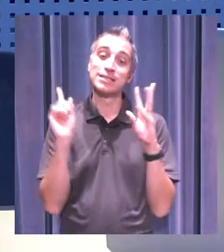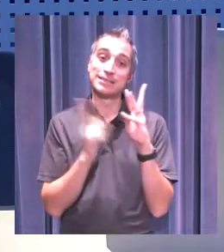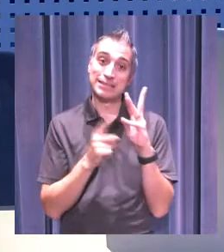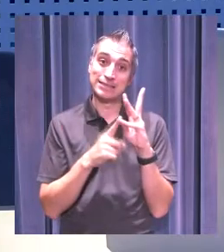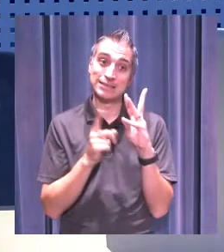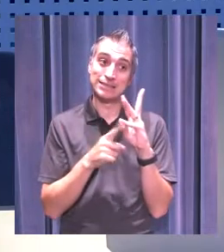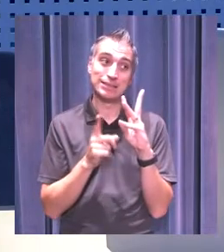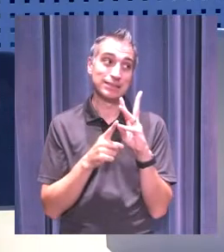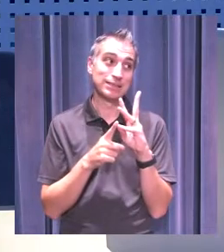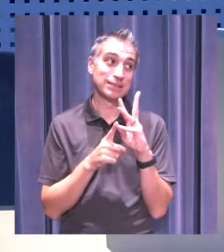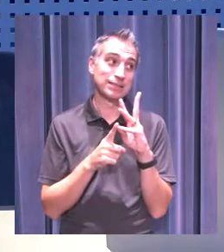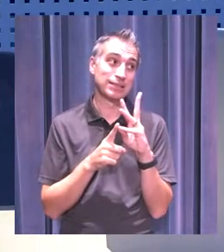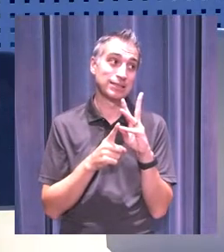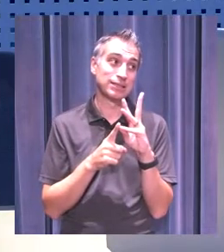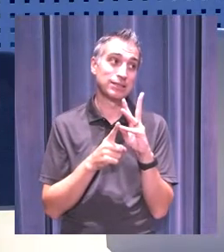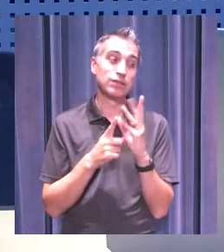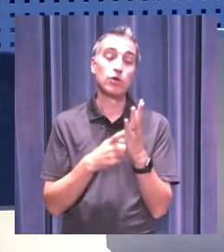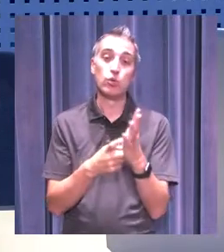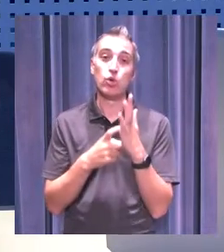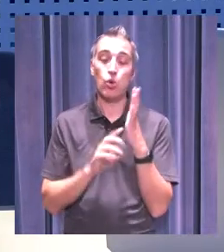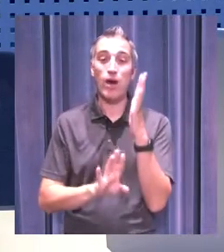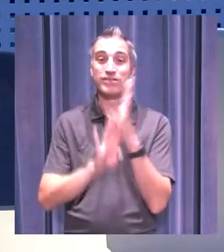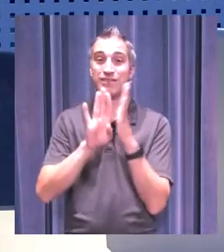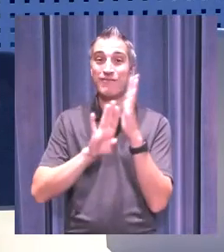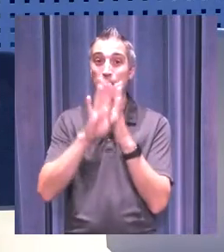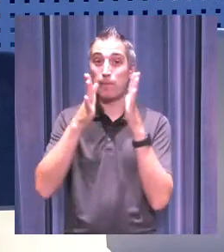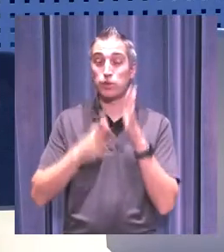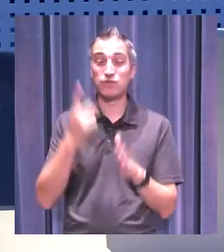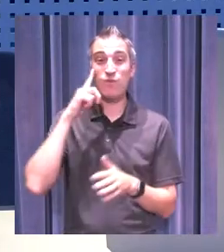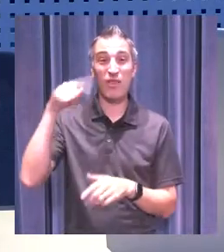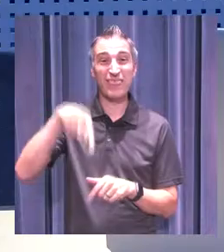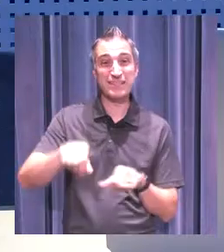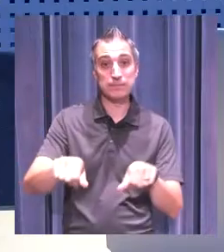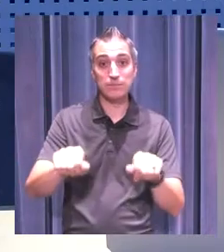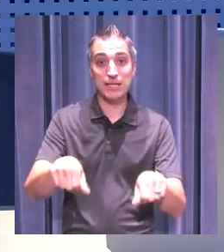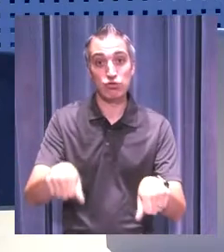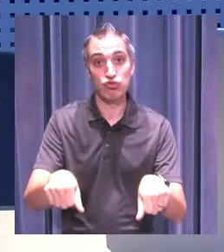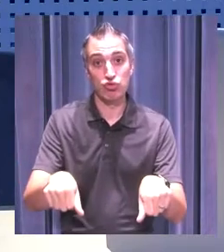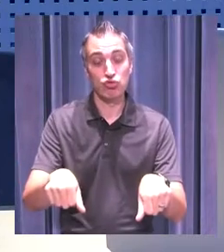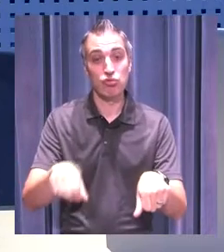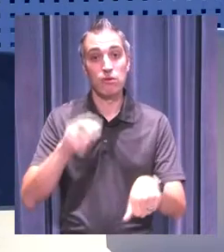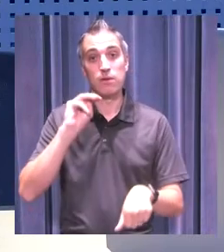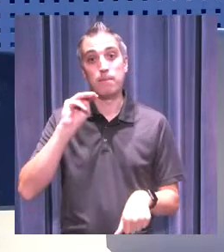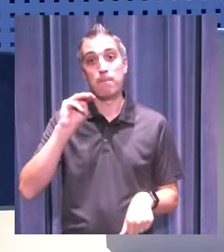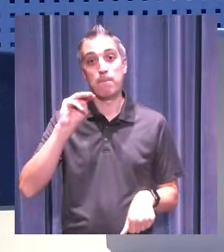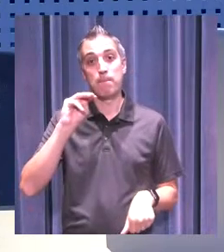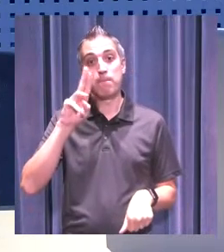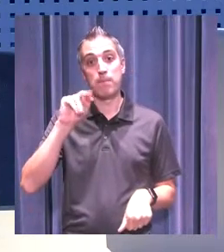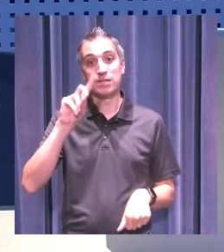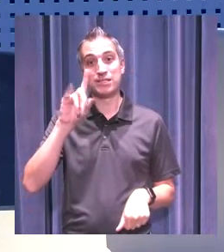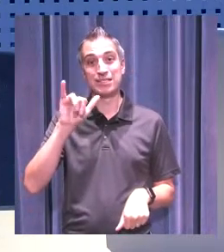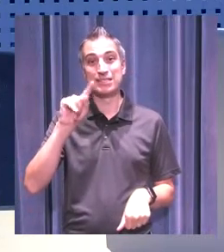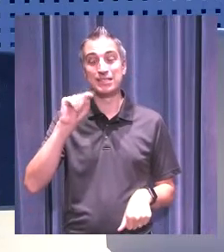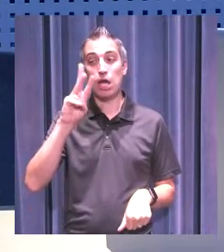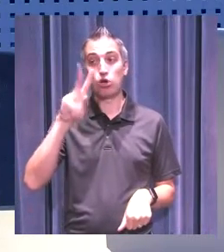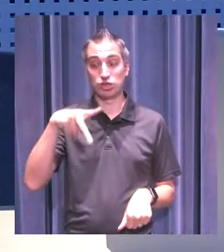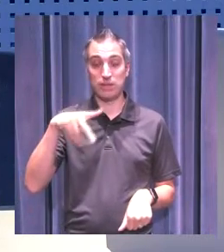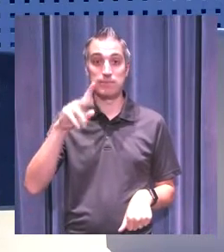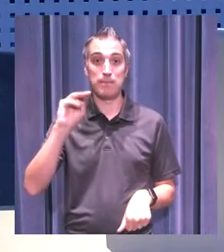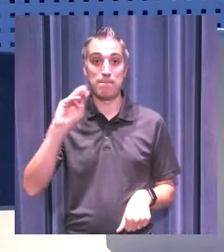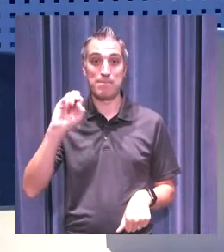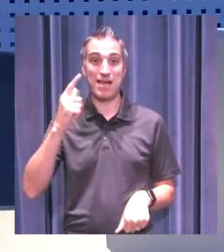6, require developers of this potential Mundy Township megasite, should it go